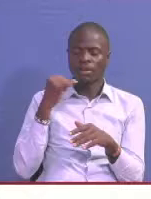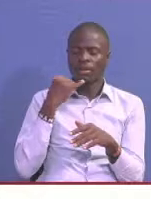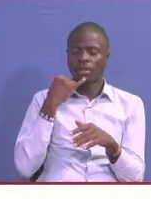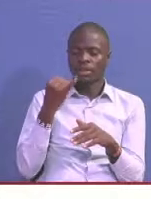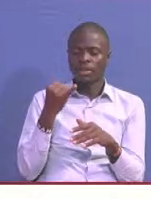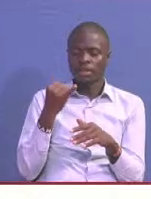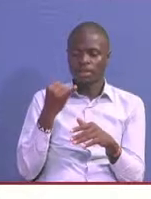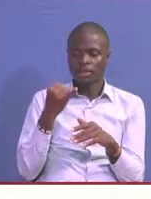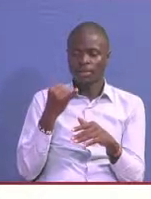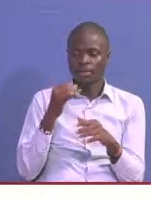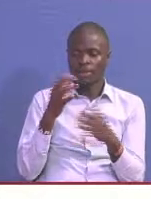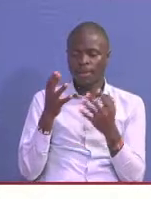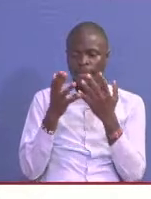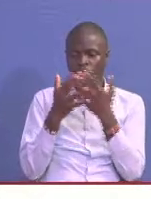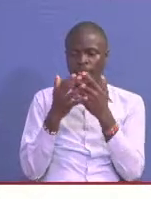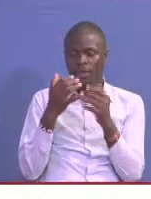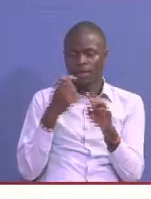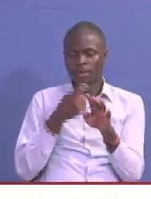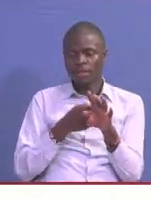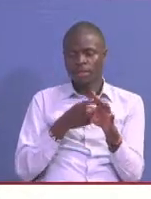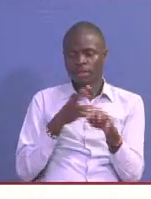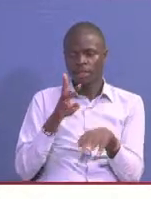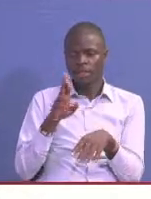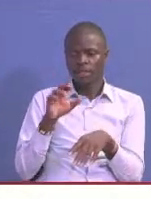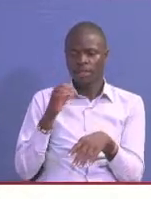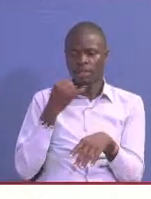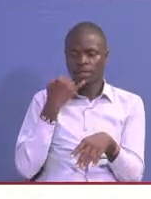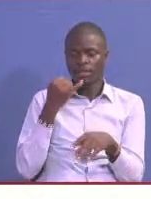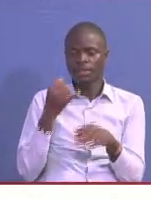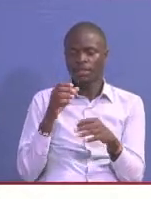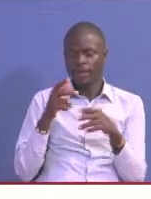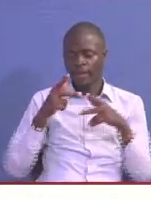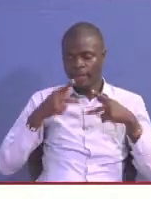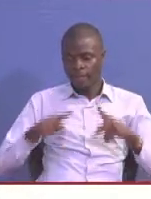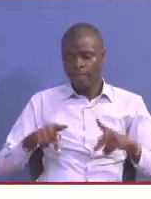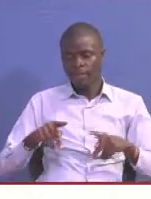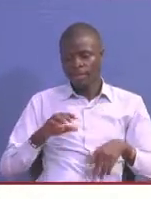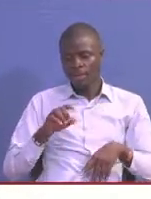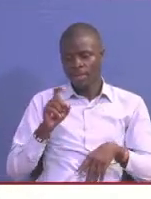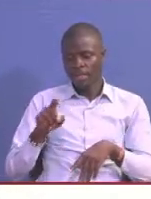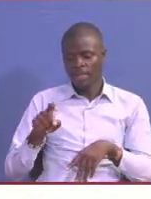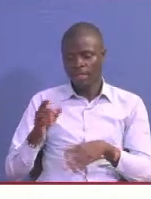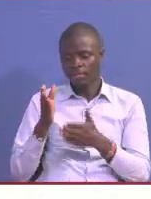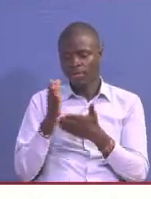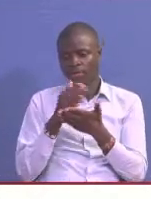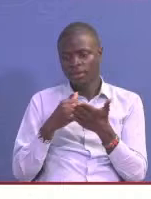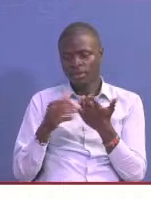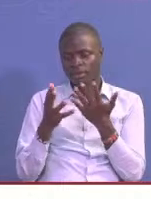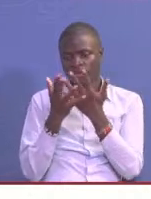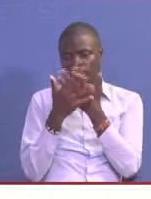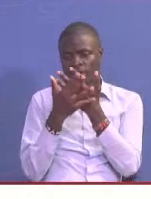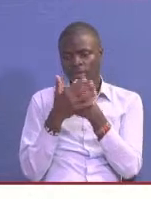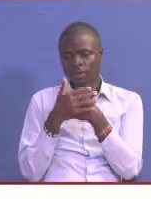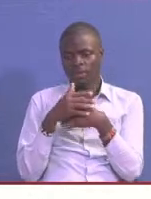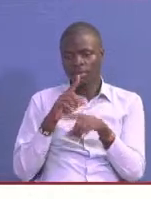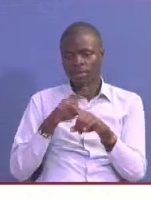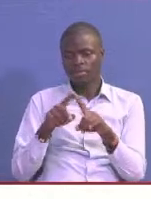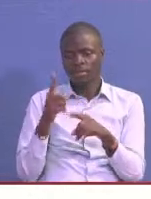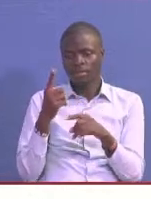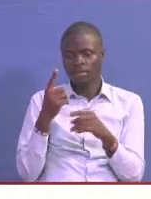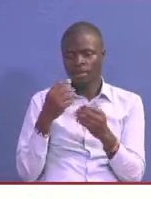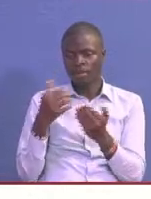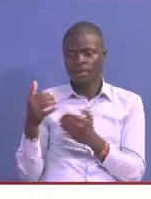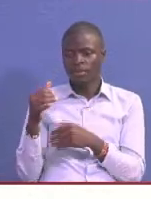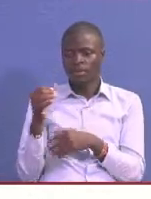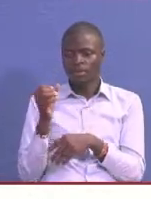that the computer hardware are the physical and tangible parts of the computer. But one thing I must